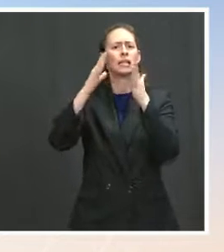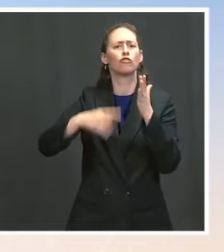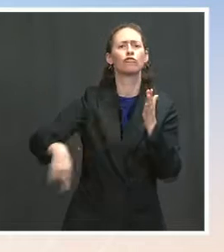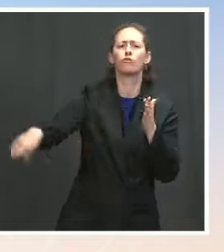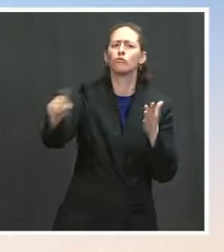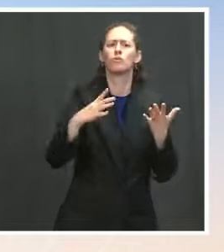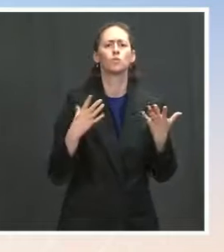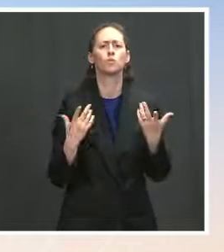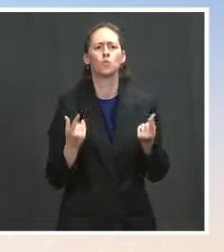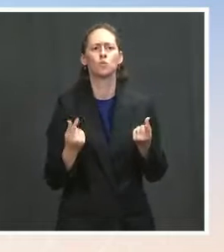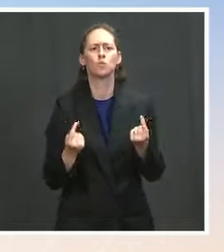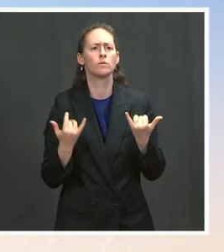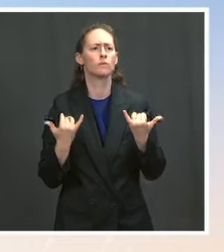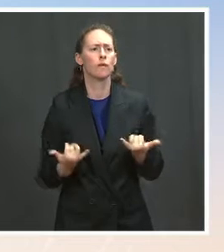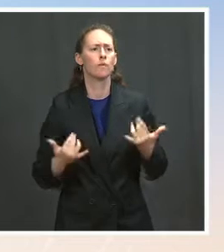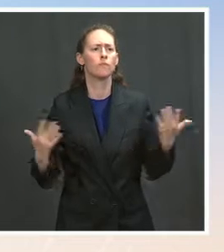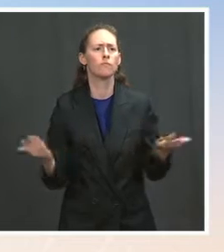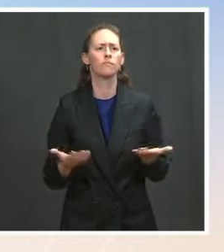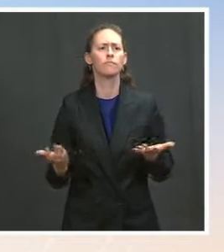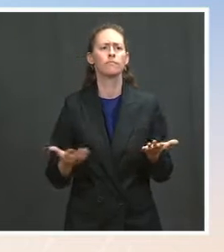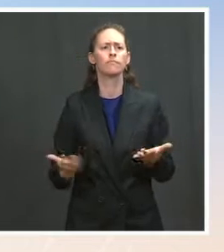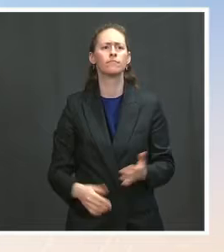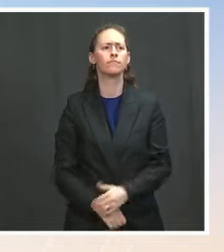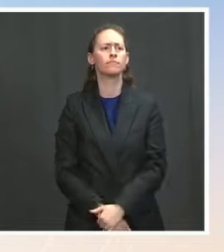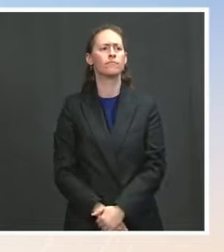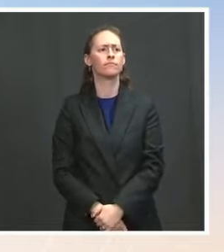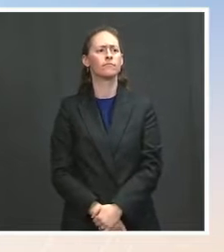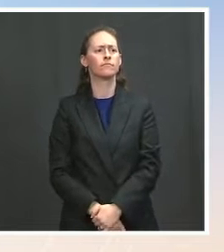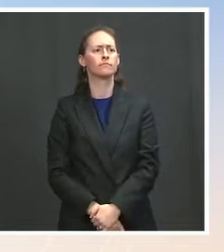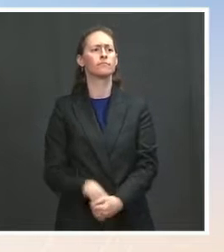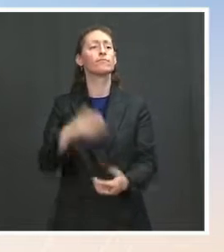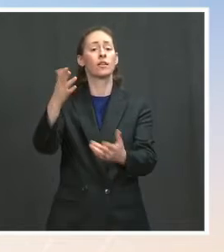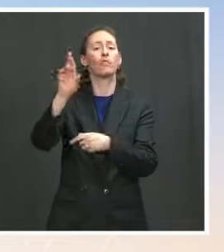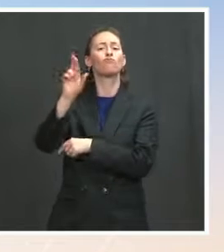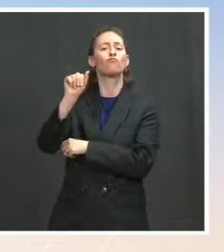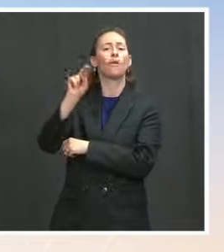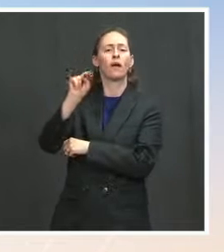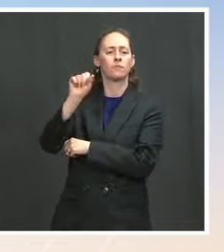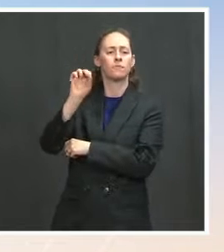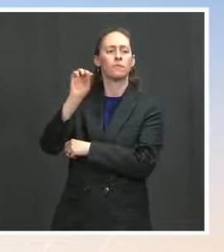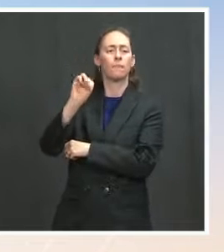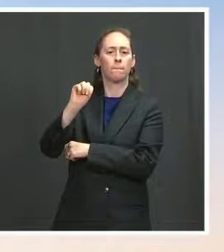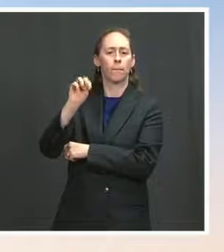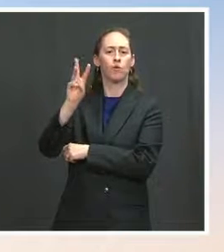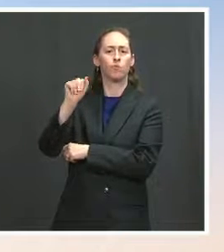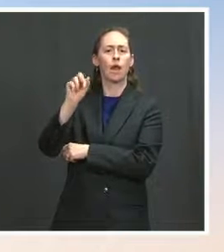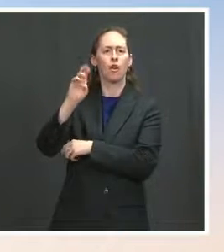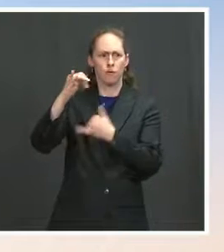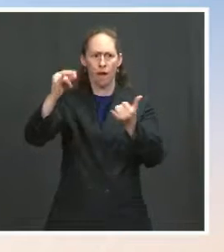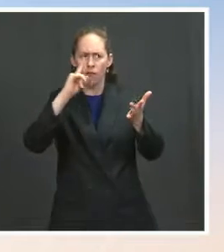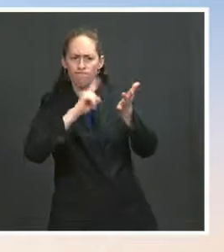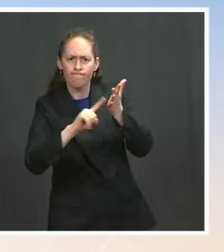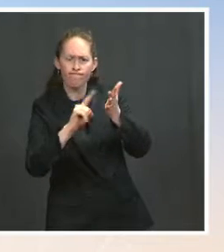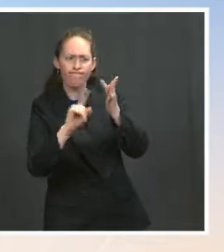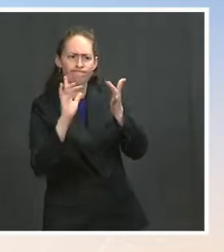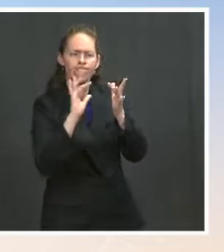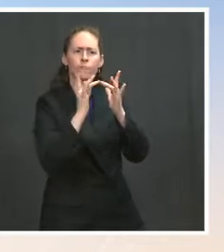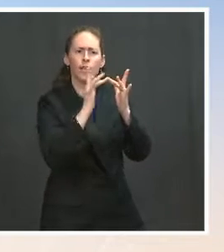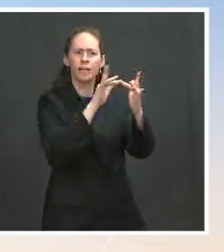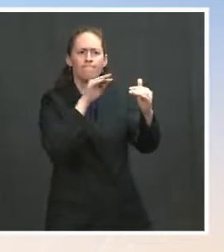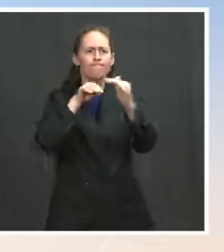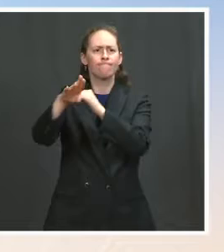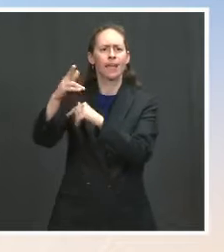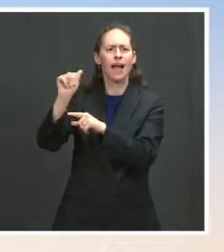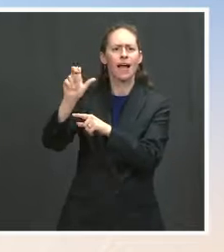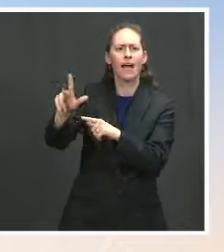ransomware. Obviously, this is in light of the attack this week, the ransomware attack this week, and the one from just a few weeks ago. The federal government, under the leadership